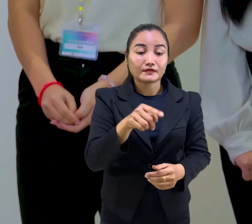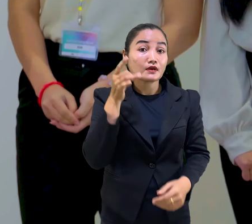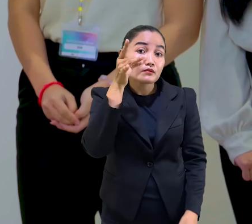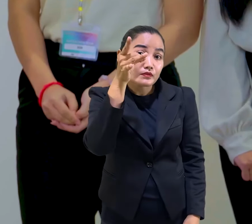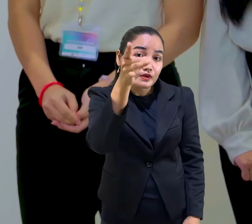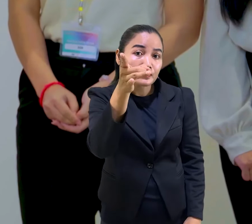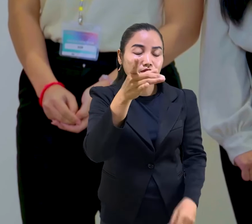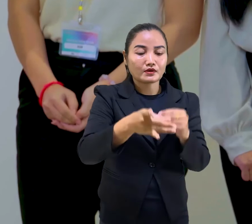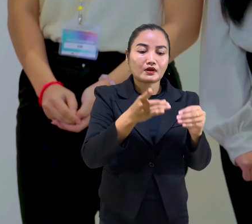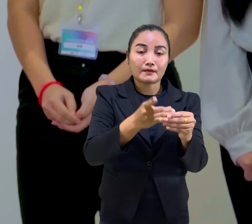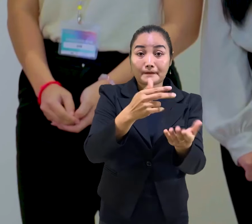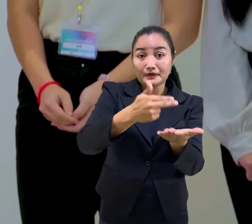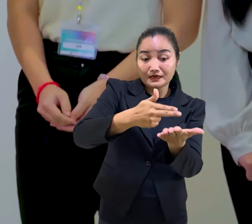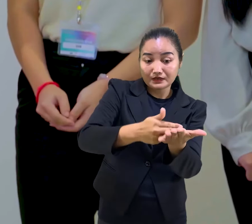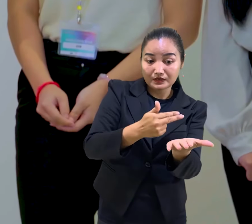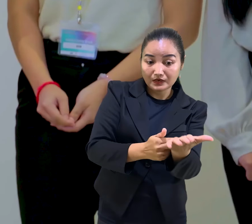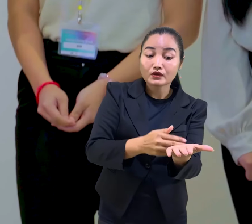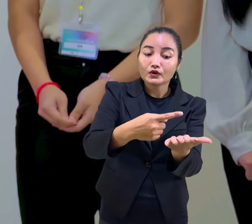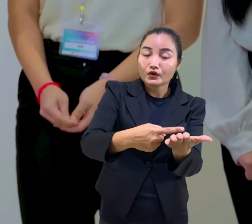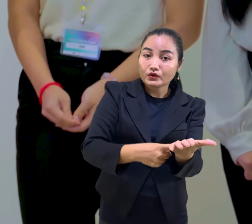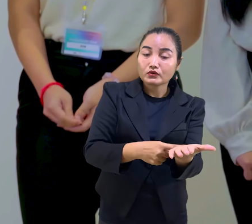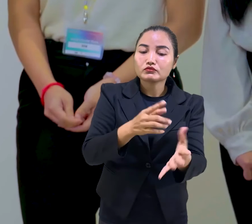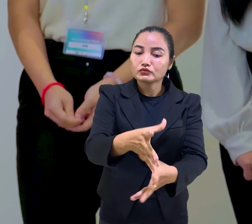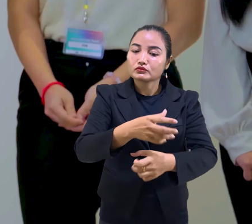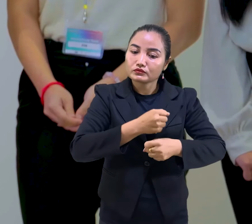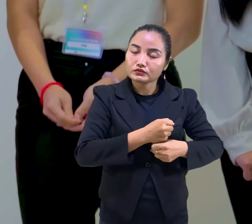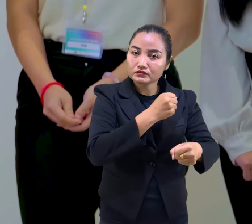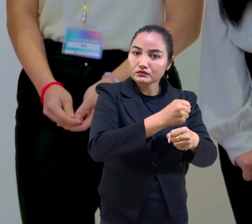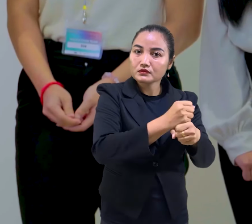to empower themselves